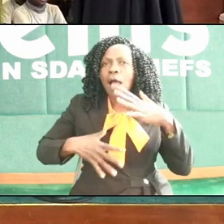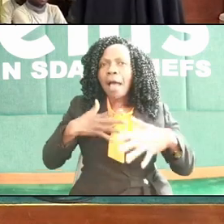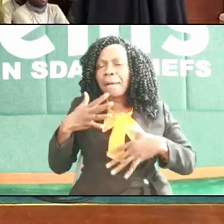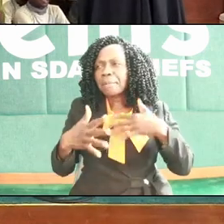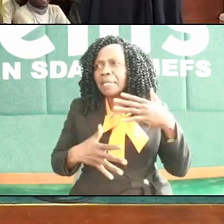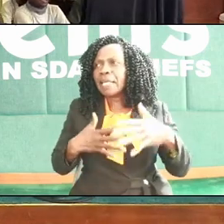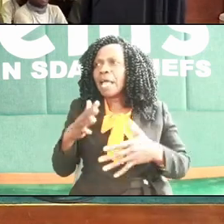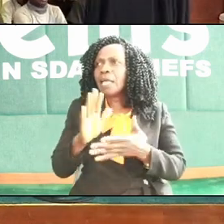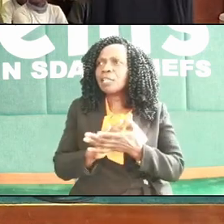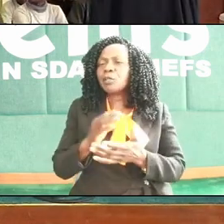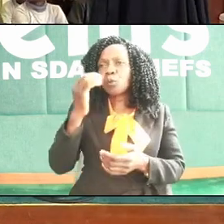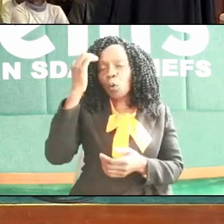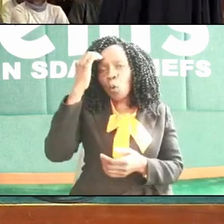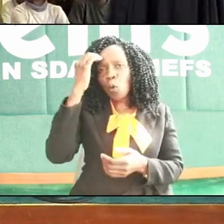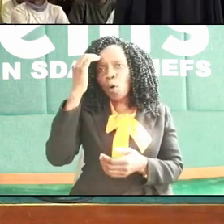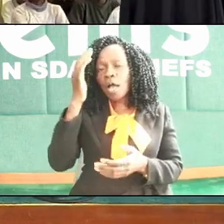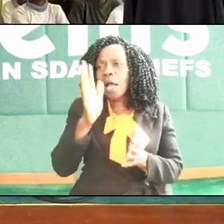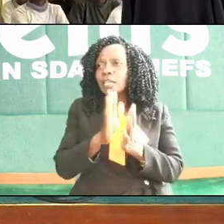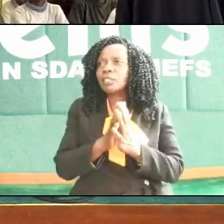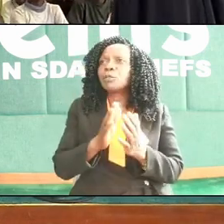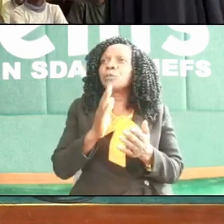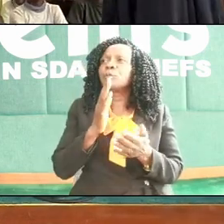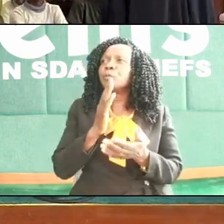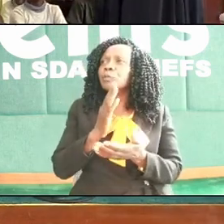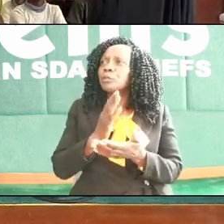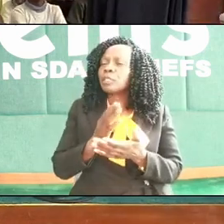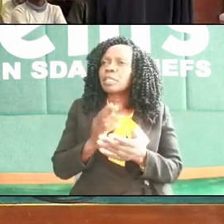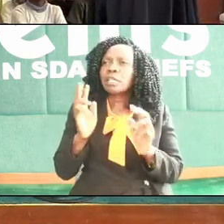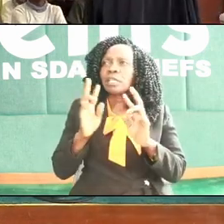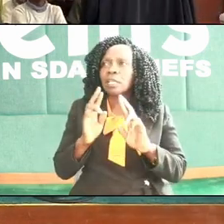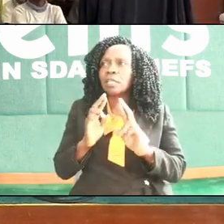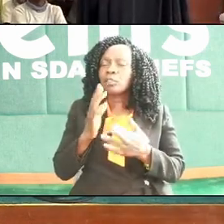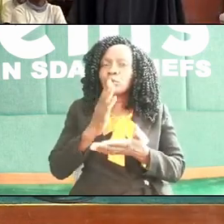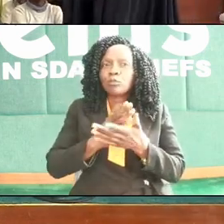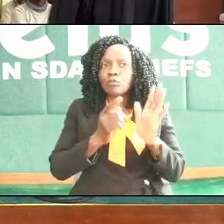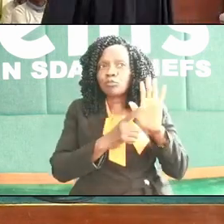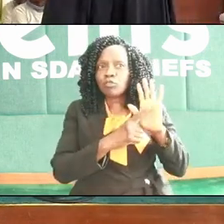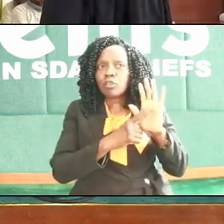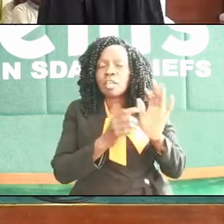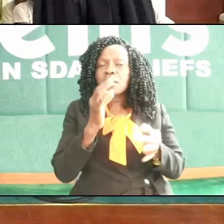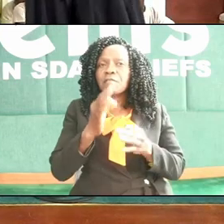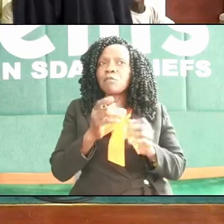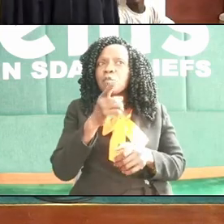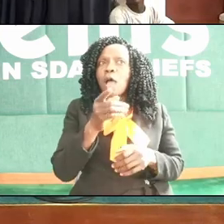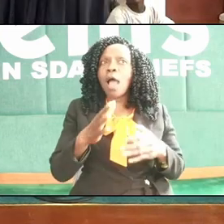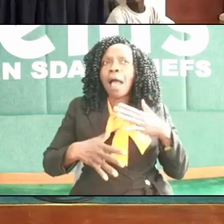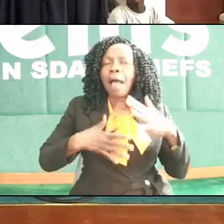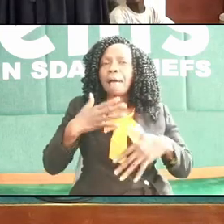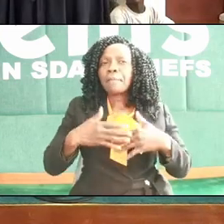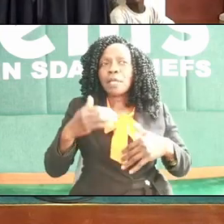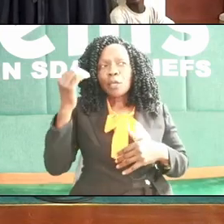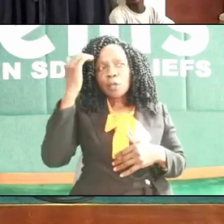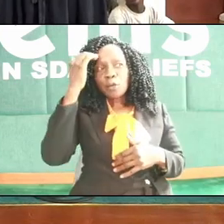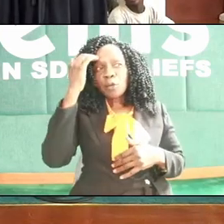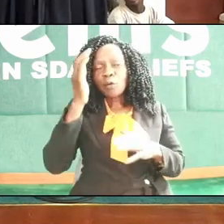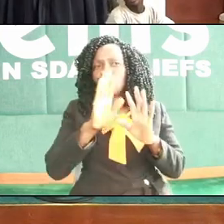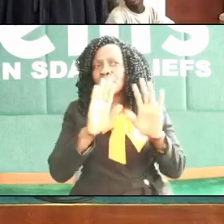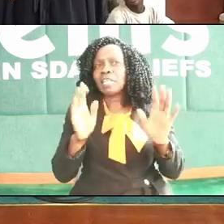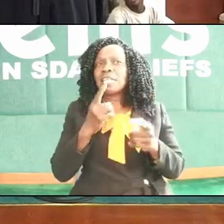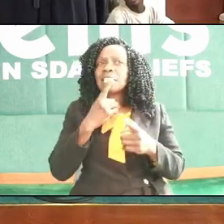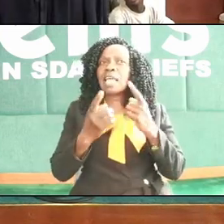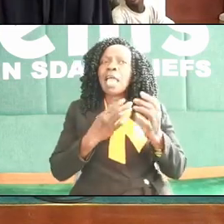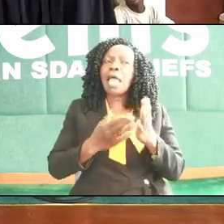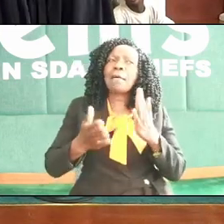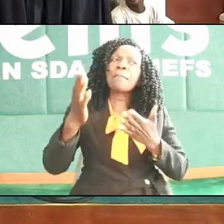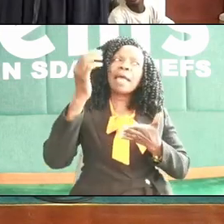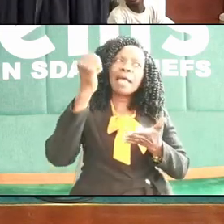If you are happy and you know it, and your face will truly show it. If you are happy and you know it, say